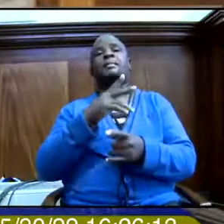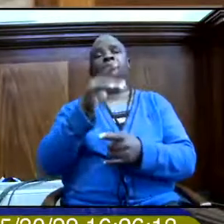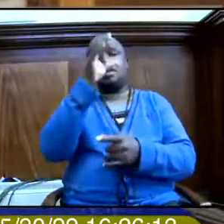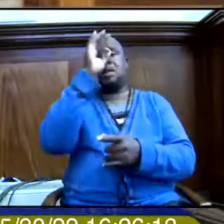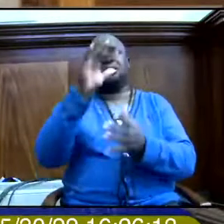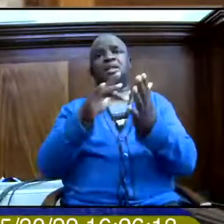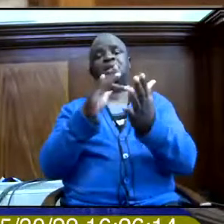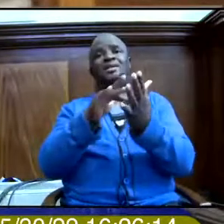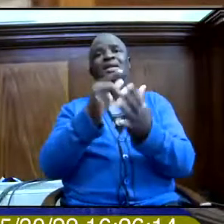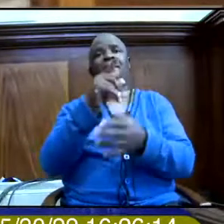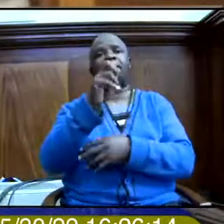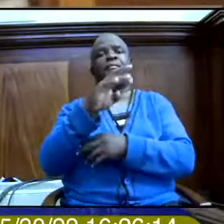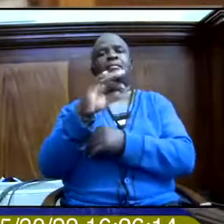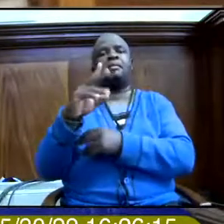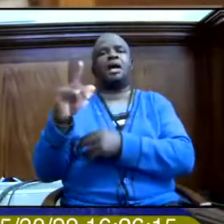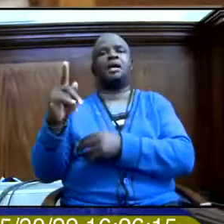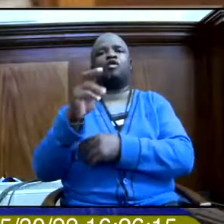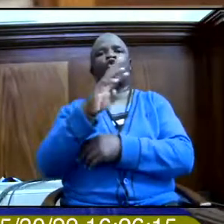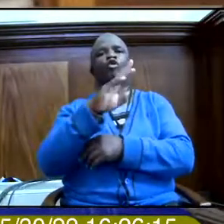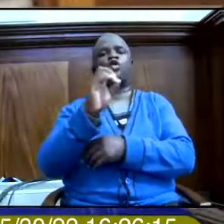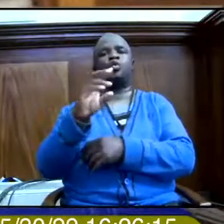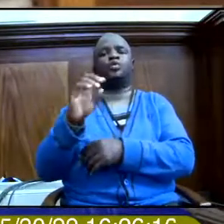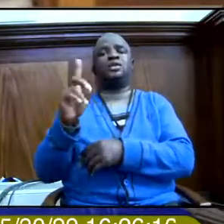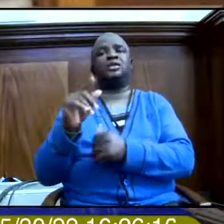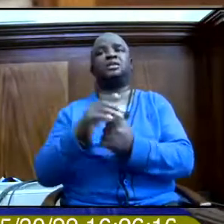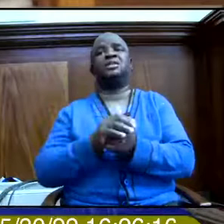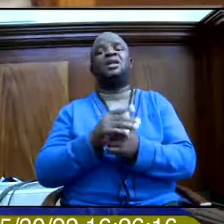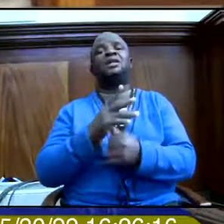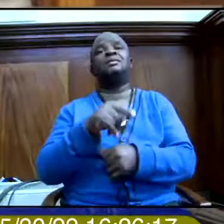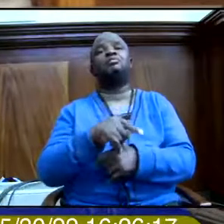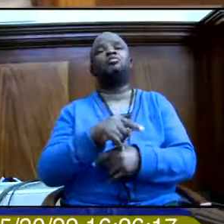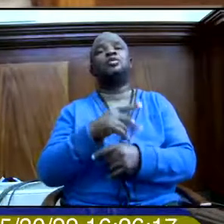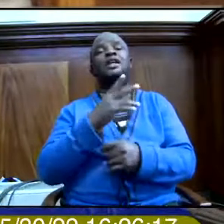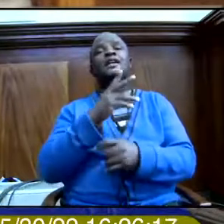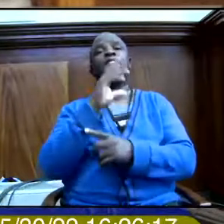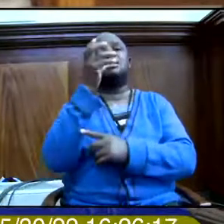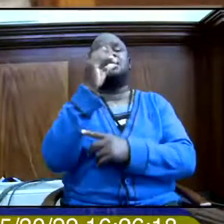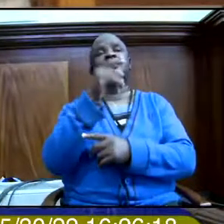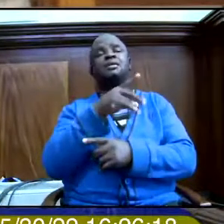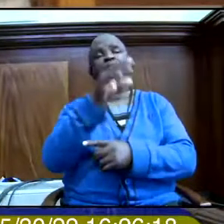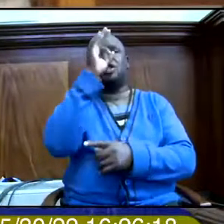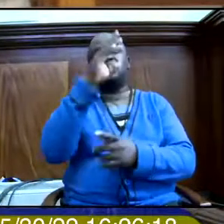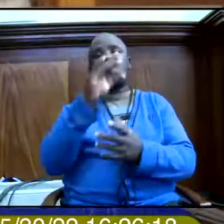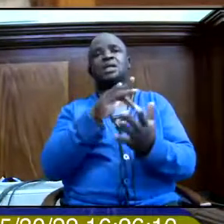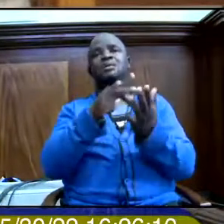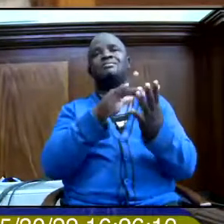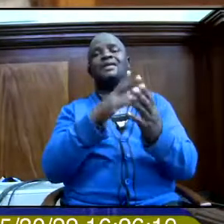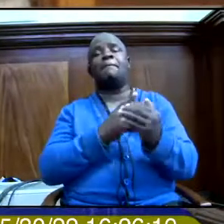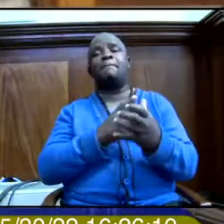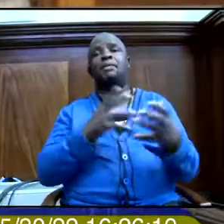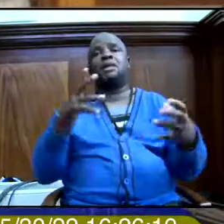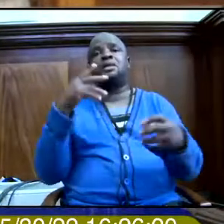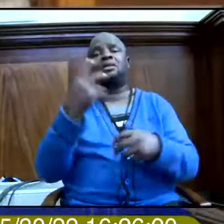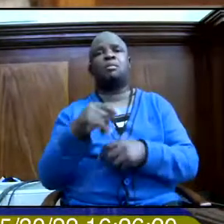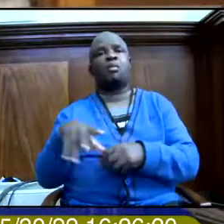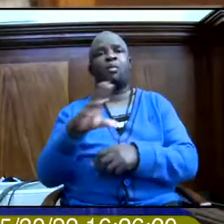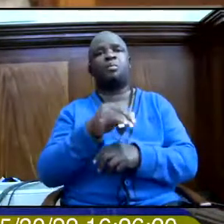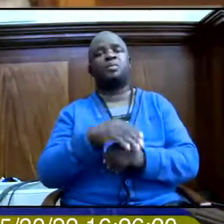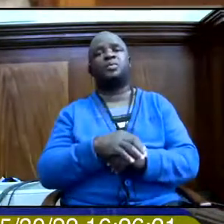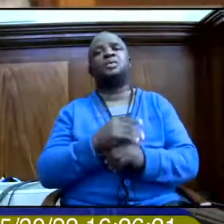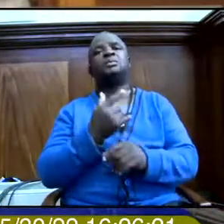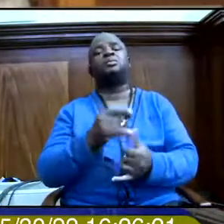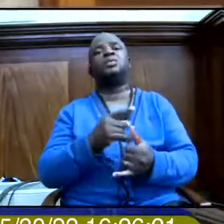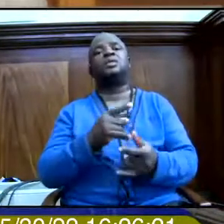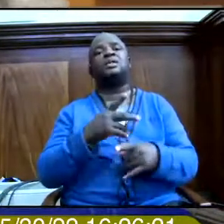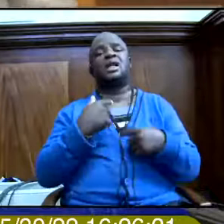her this is the largest police station in free state which has been under renovation from